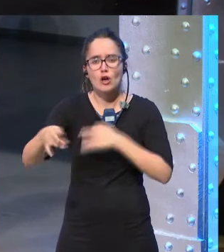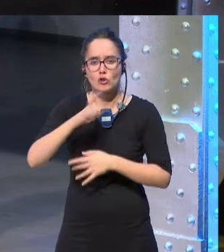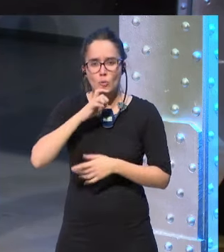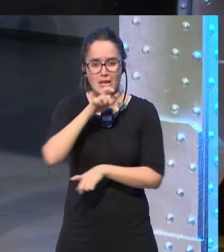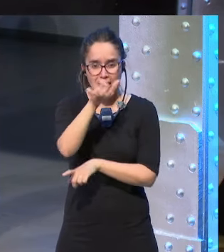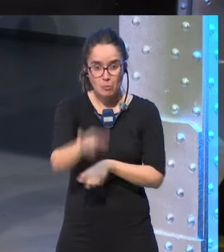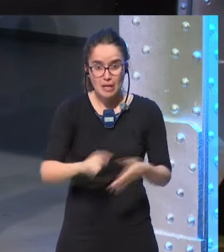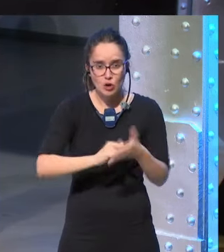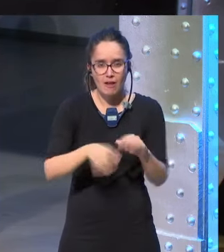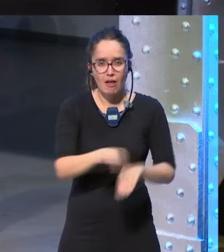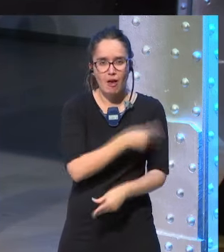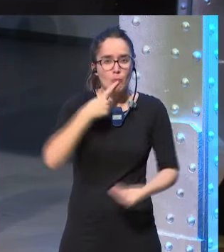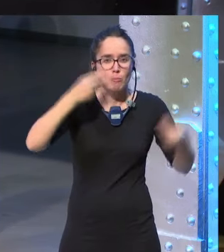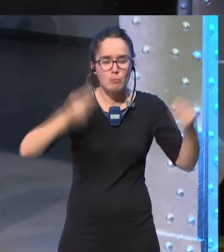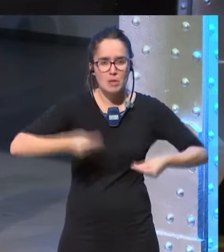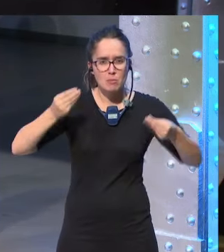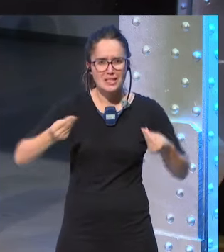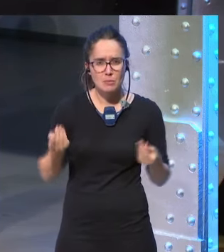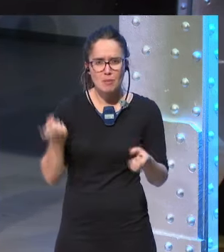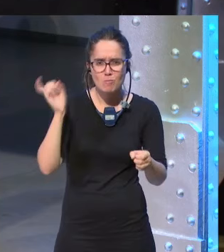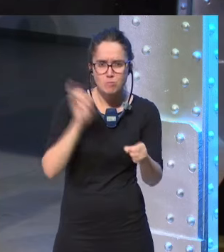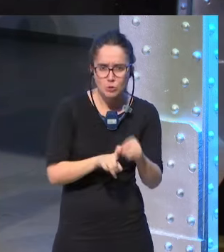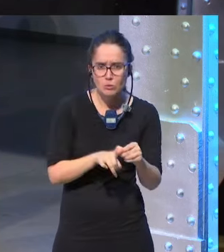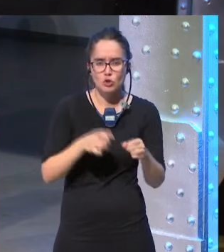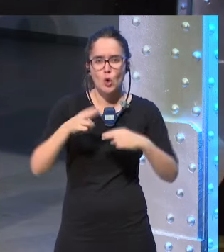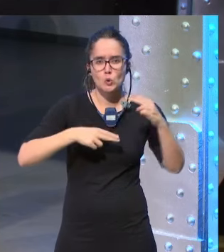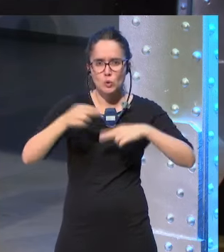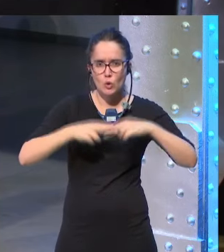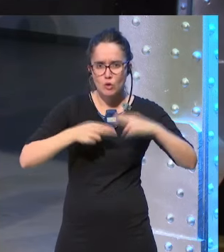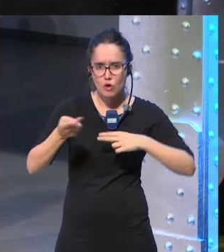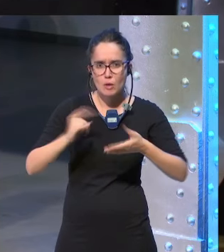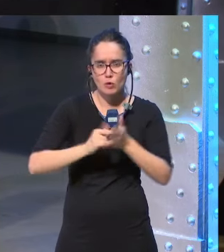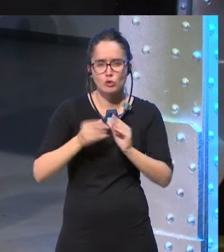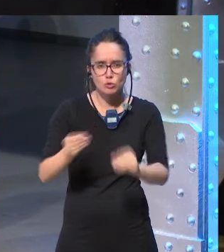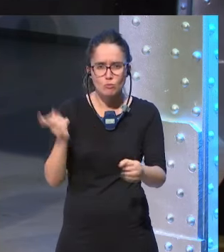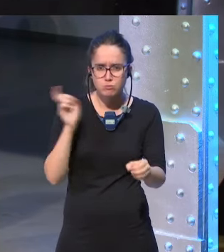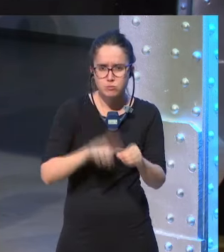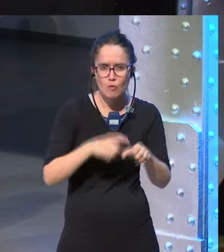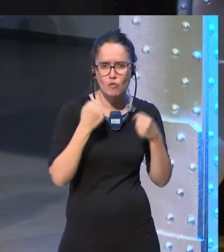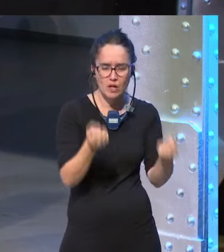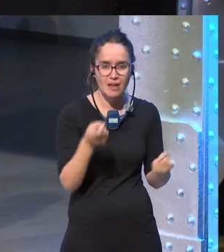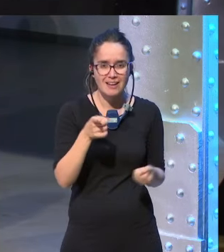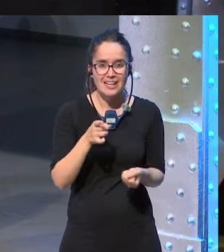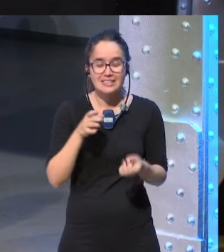that they build with. But here there is a change of this link, because you explicitly start